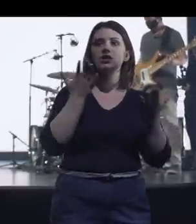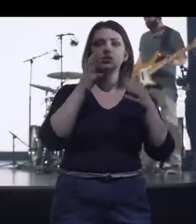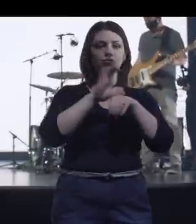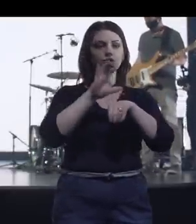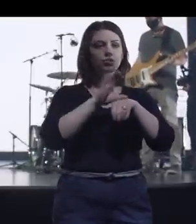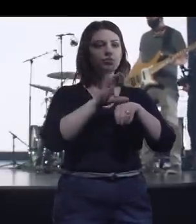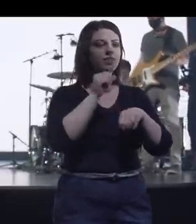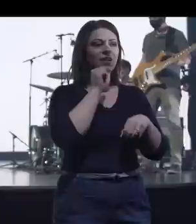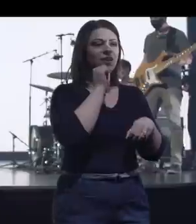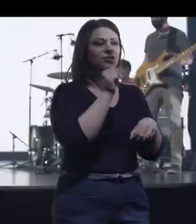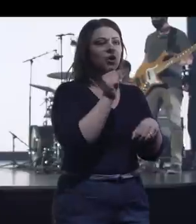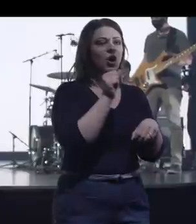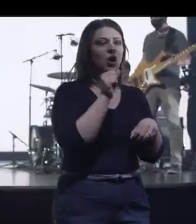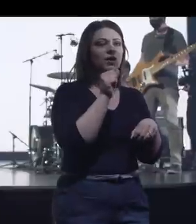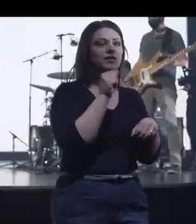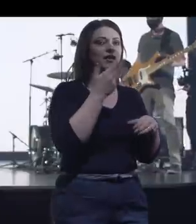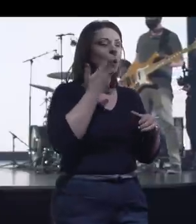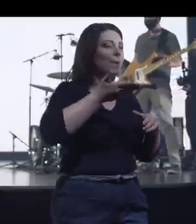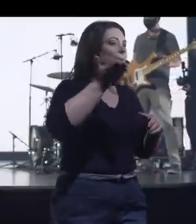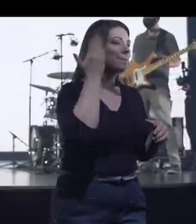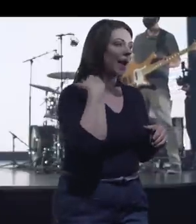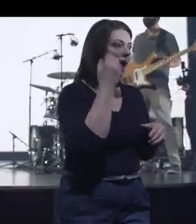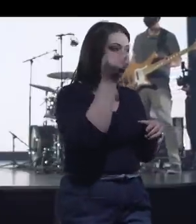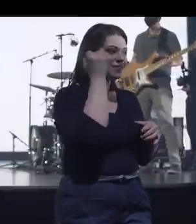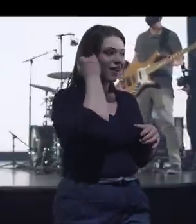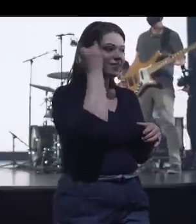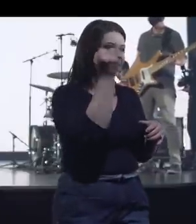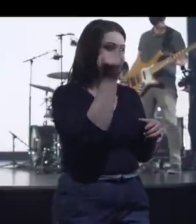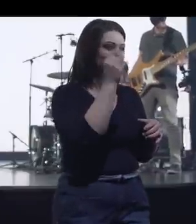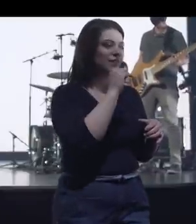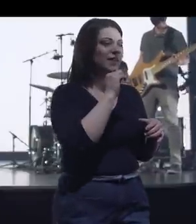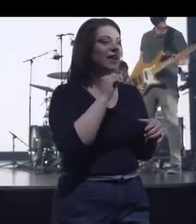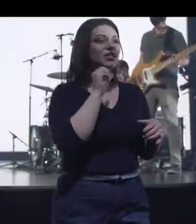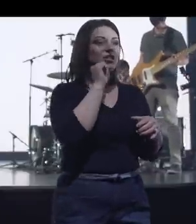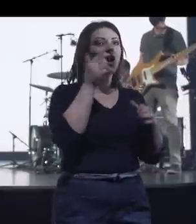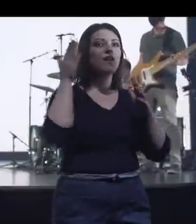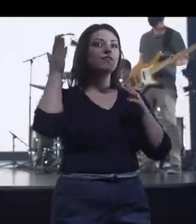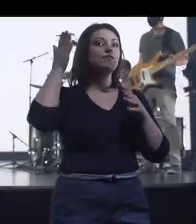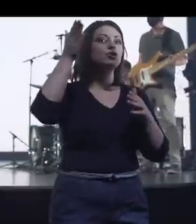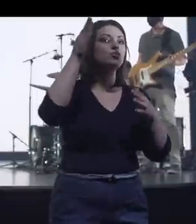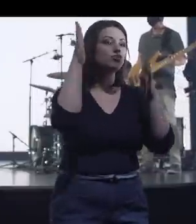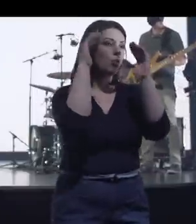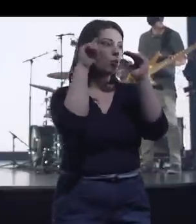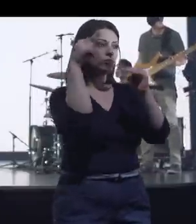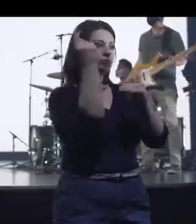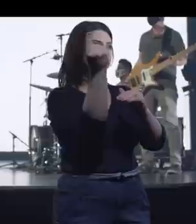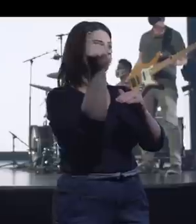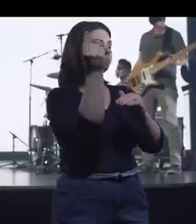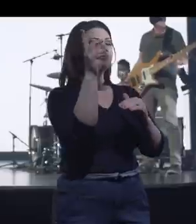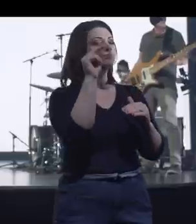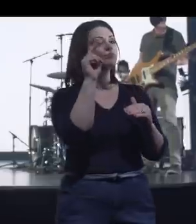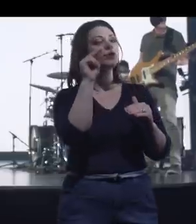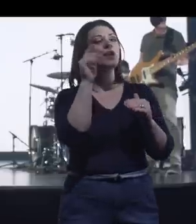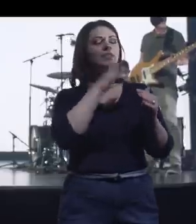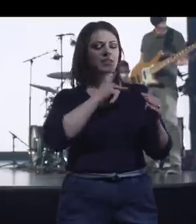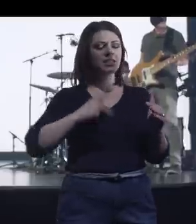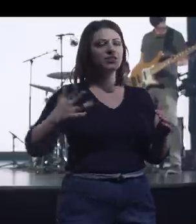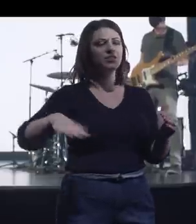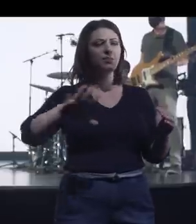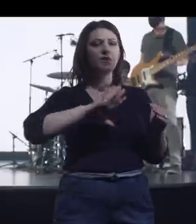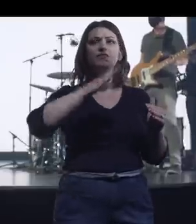past ideal. The kingdom of God is not a future hope alone. The kingdom of God is